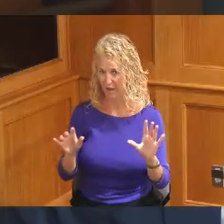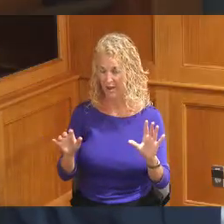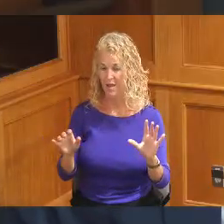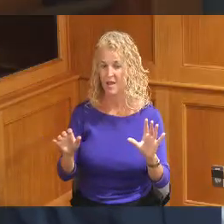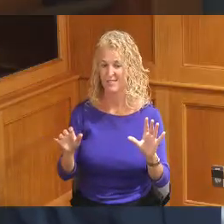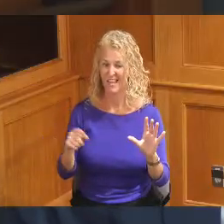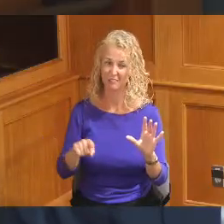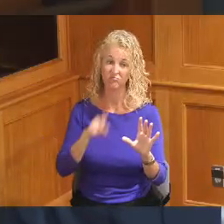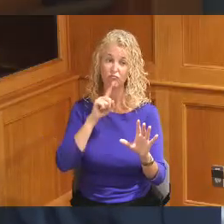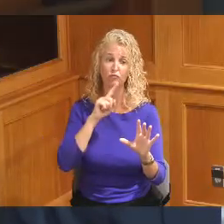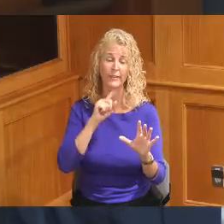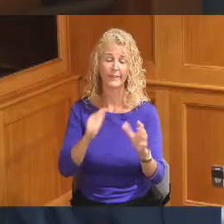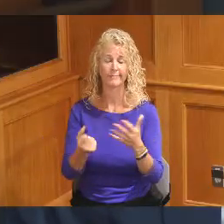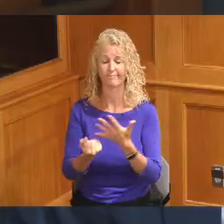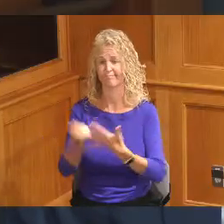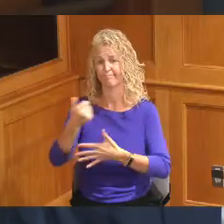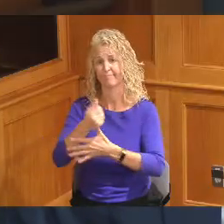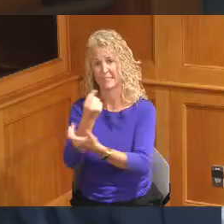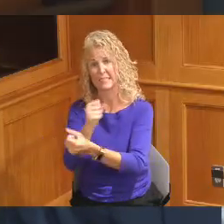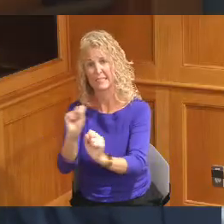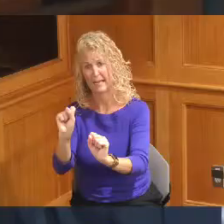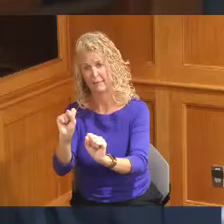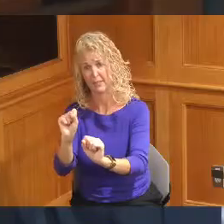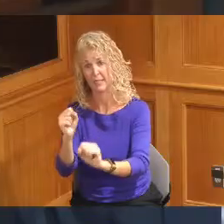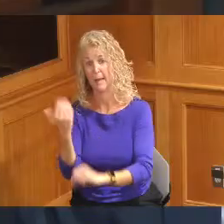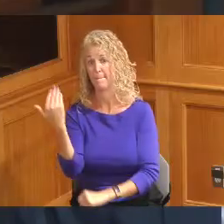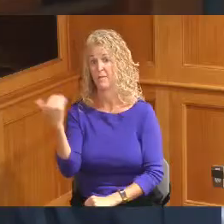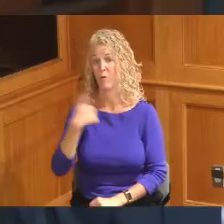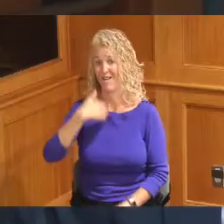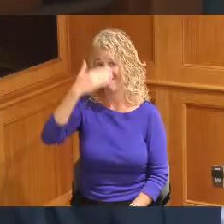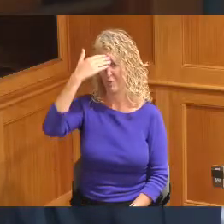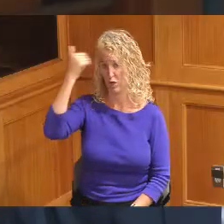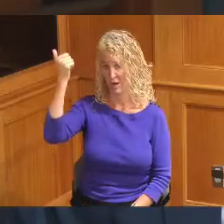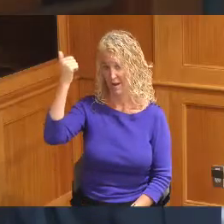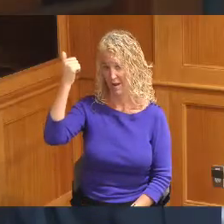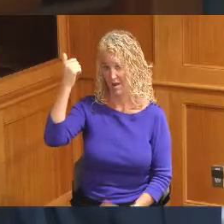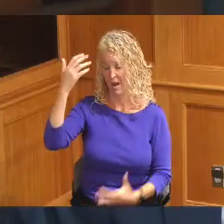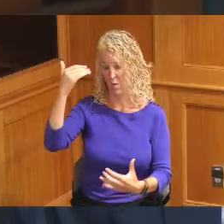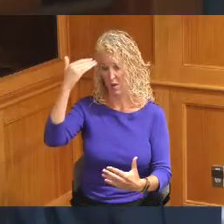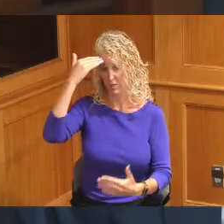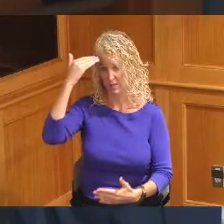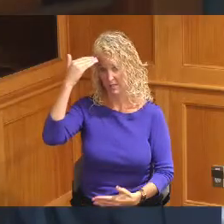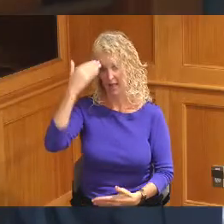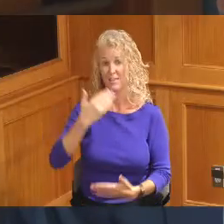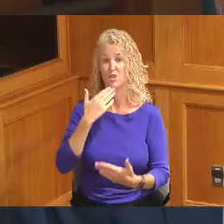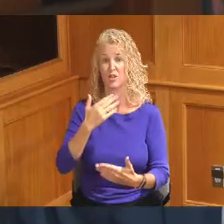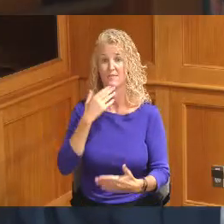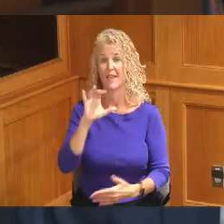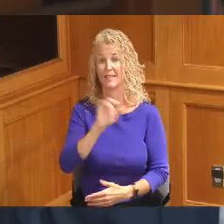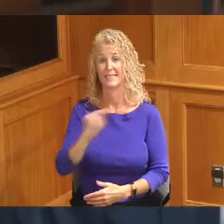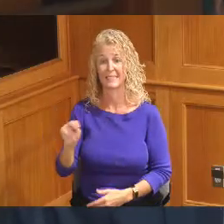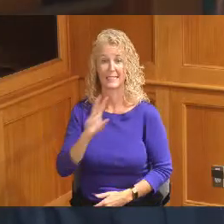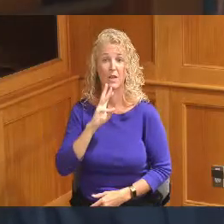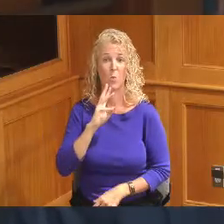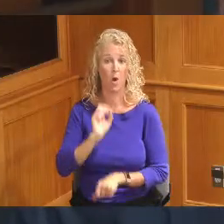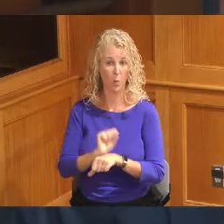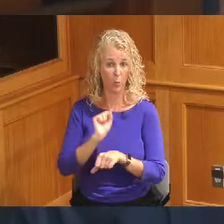for safety. And then I have forgot to also acknowledge and thank Waterworks, who